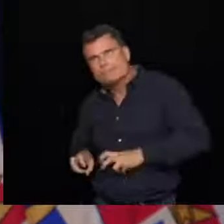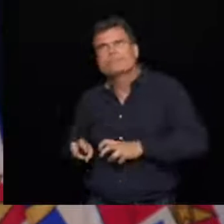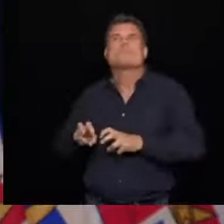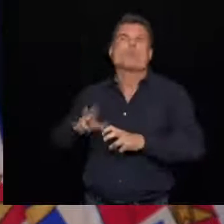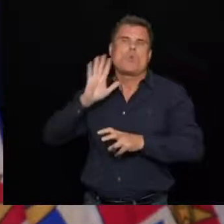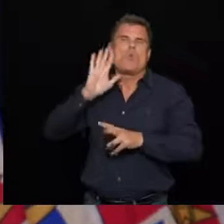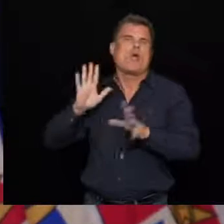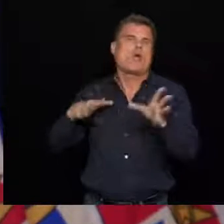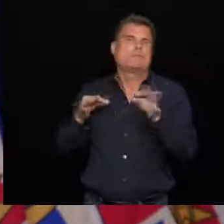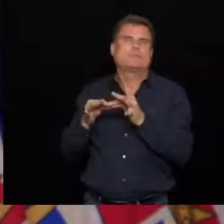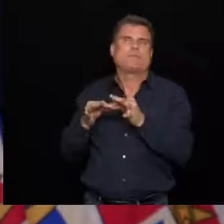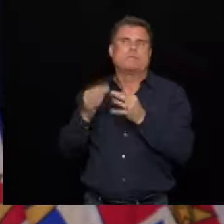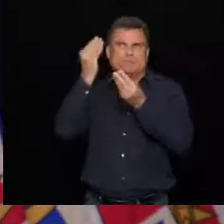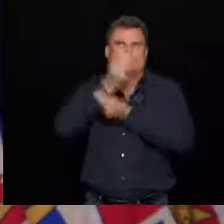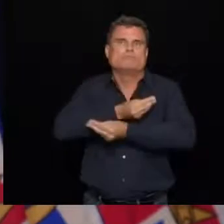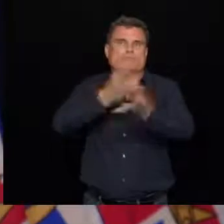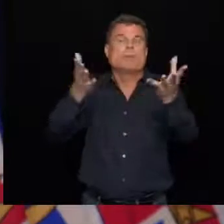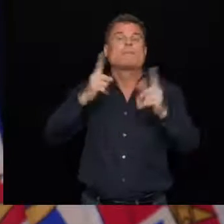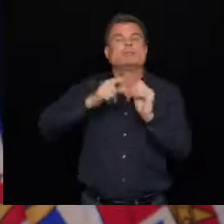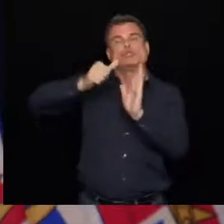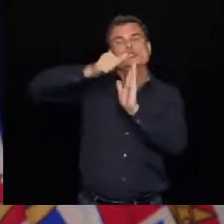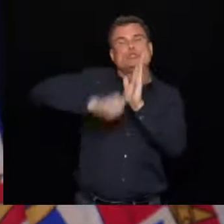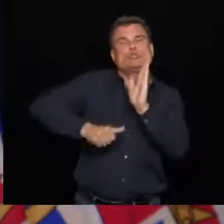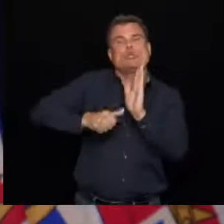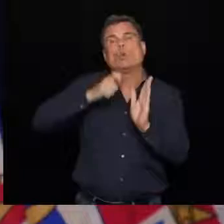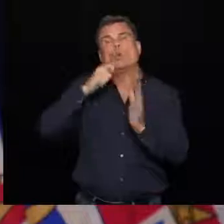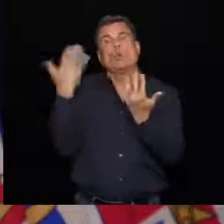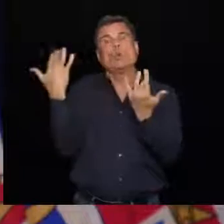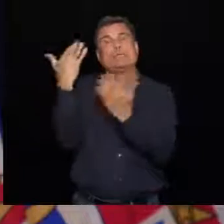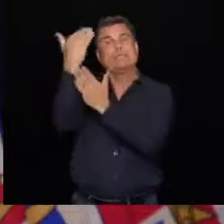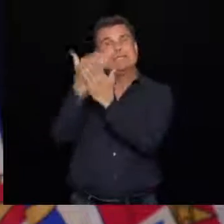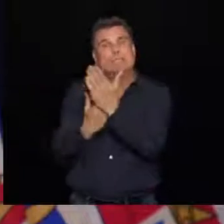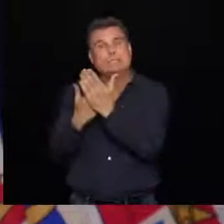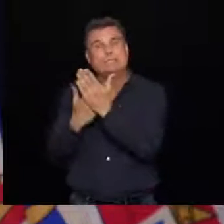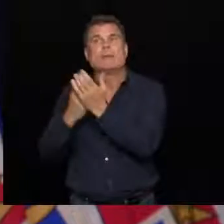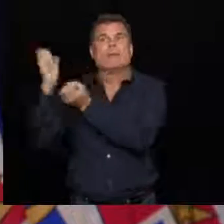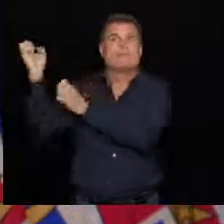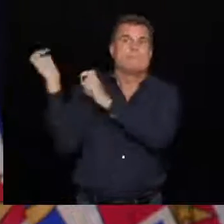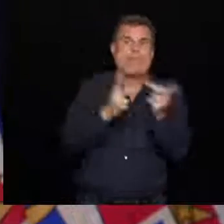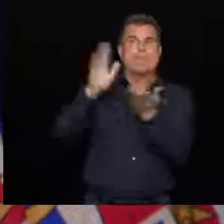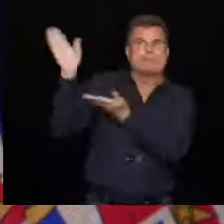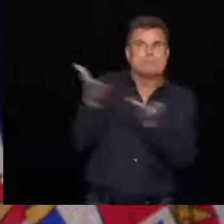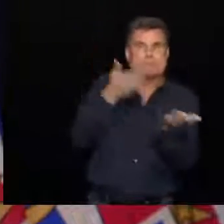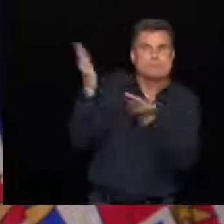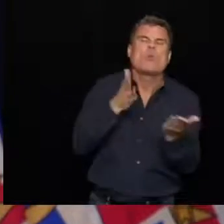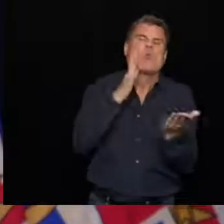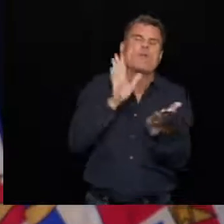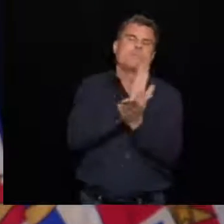again be a paper report as part of our statement that we'll release today. Thank you. Thank you.